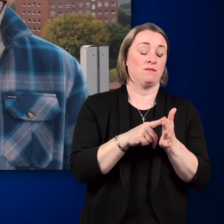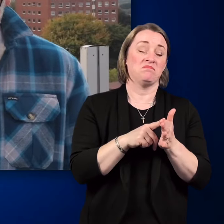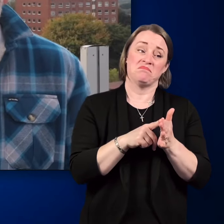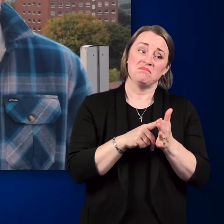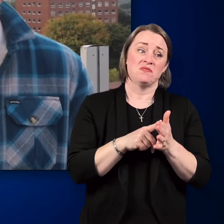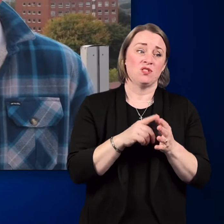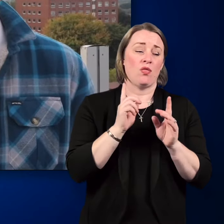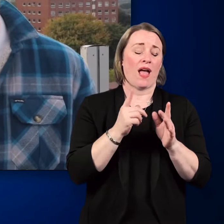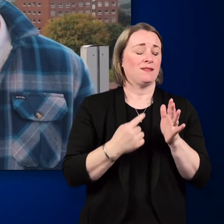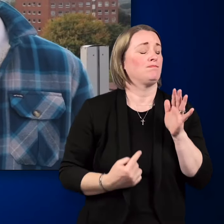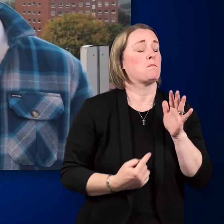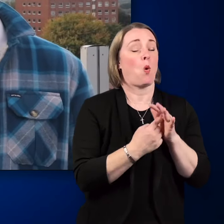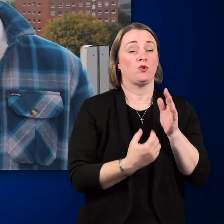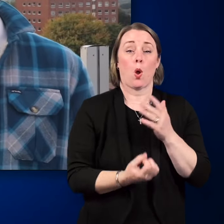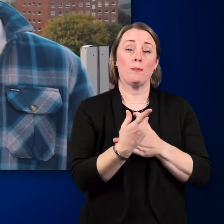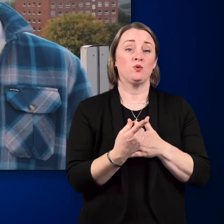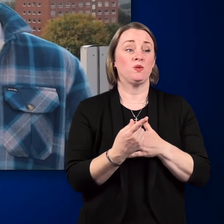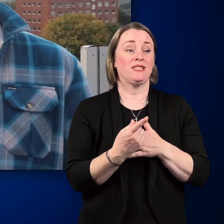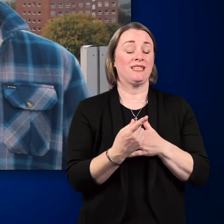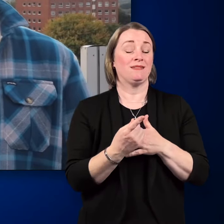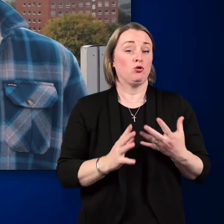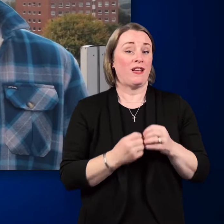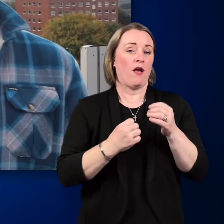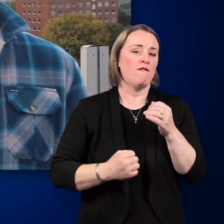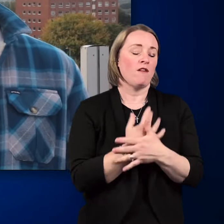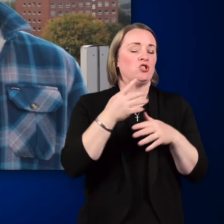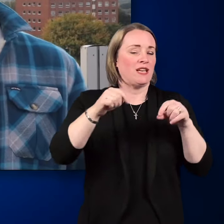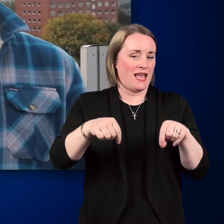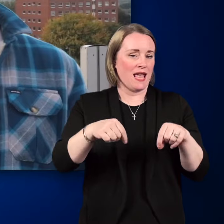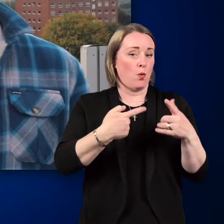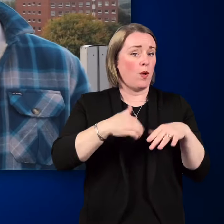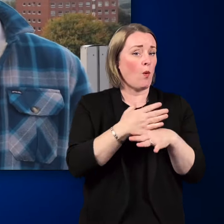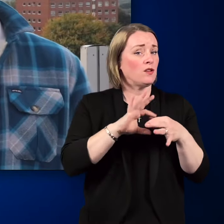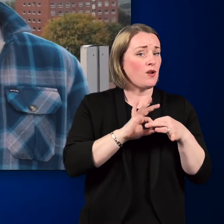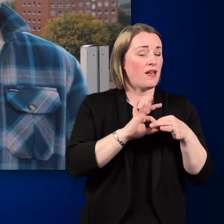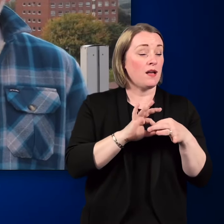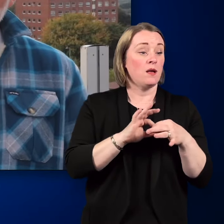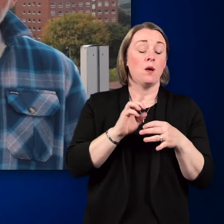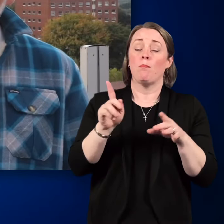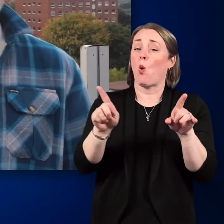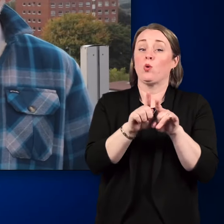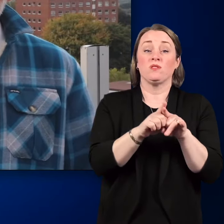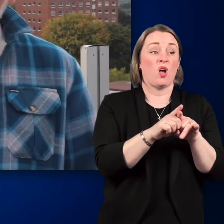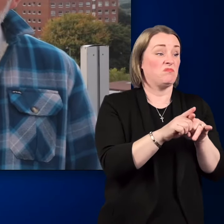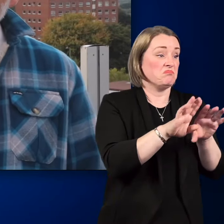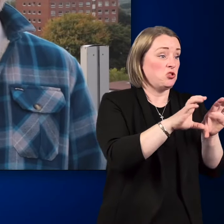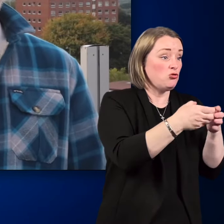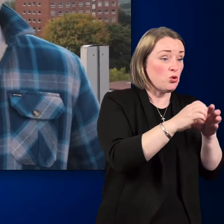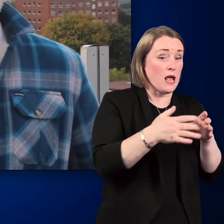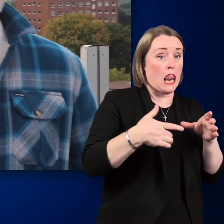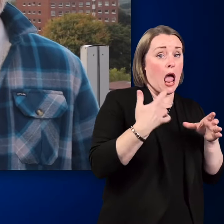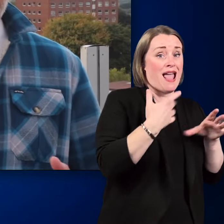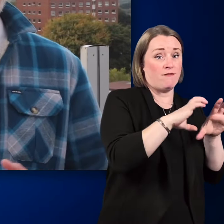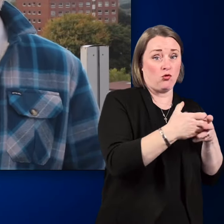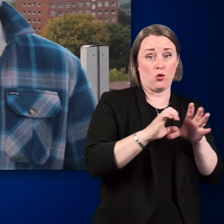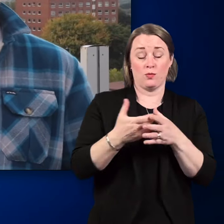to the town of Rugby. But even on a smaller scale, individual life groups or clusters. At BEC Church,